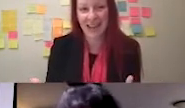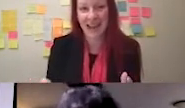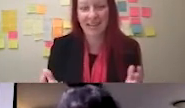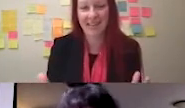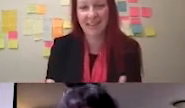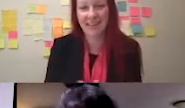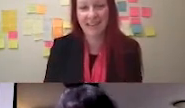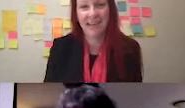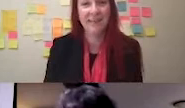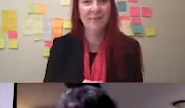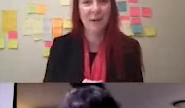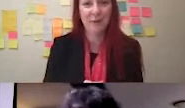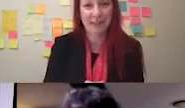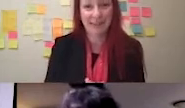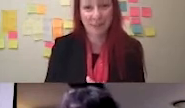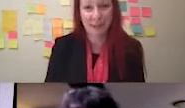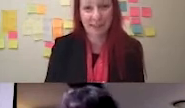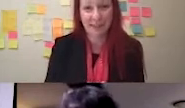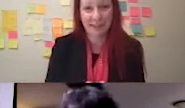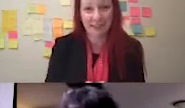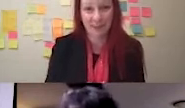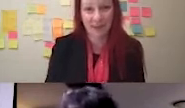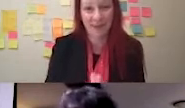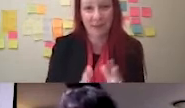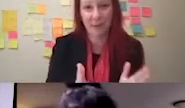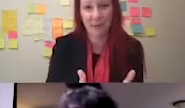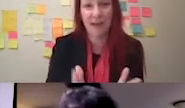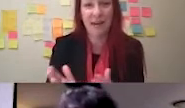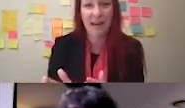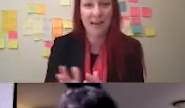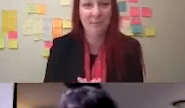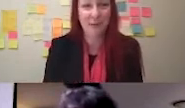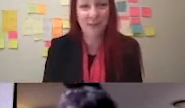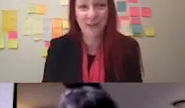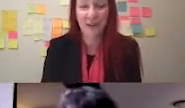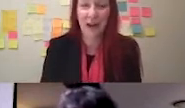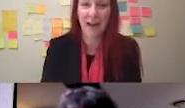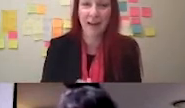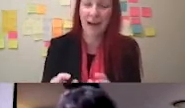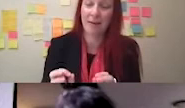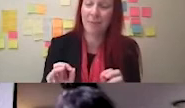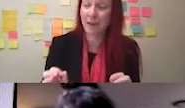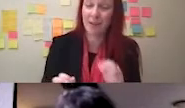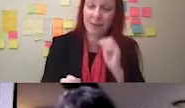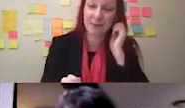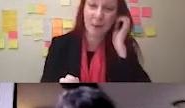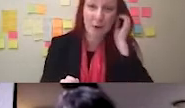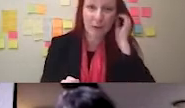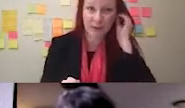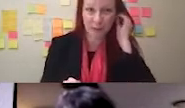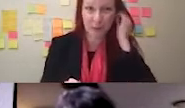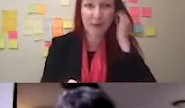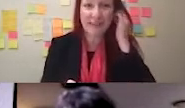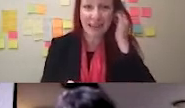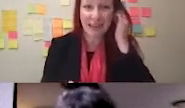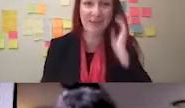presenter today, Discussant, is involved in this book series as well. So book one and book two are manuscripts are